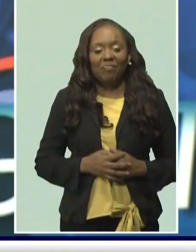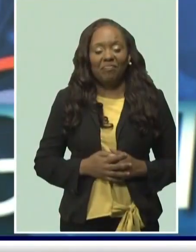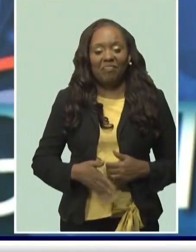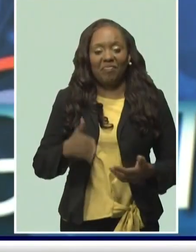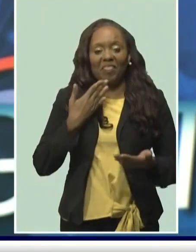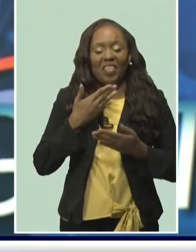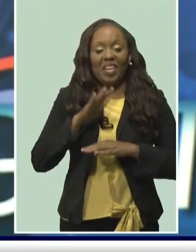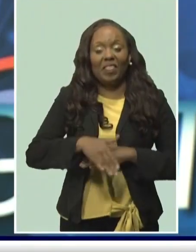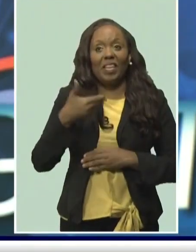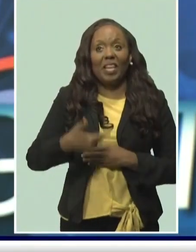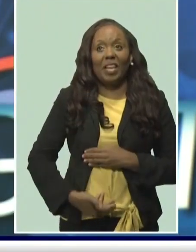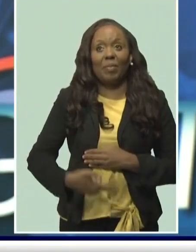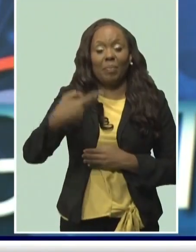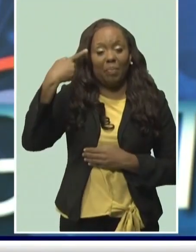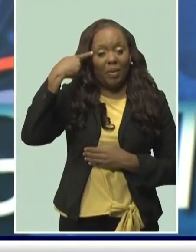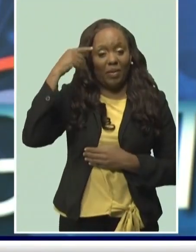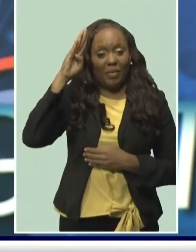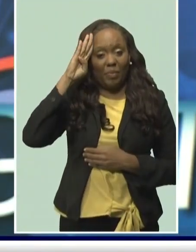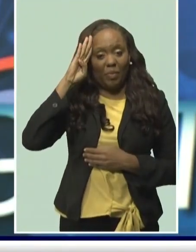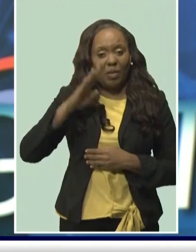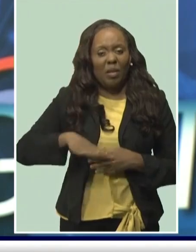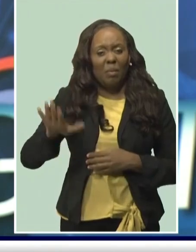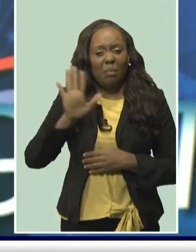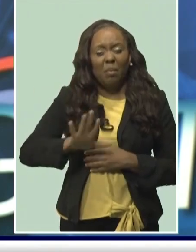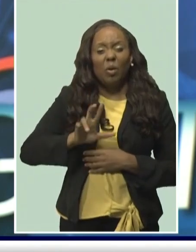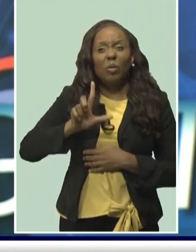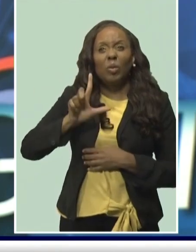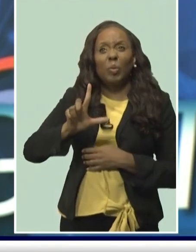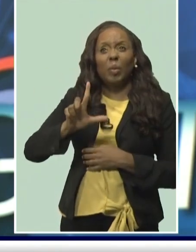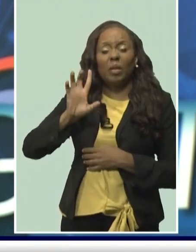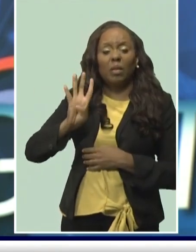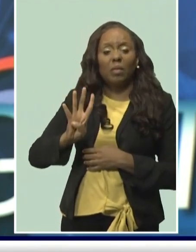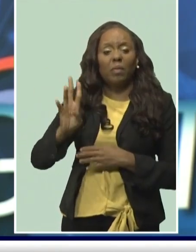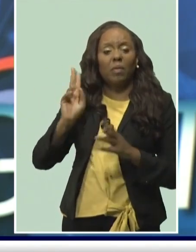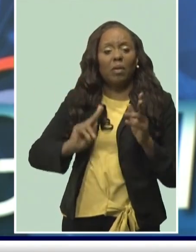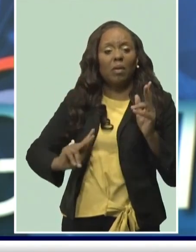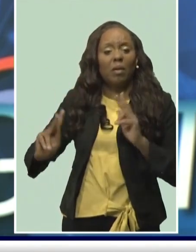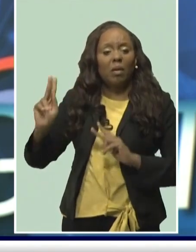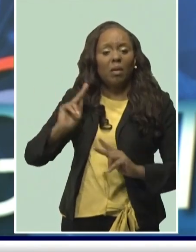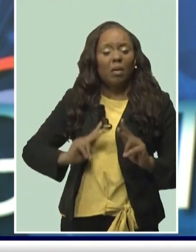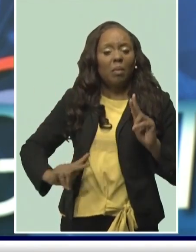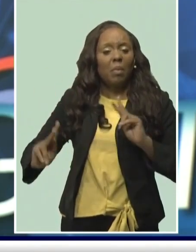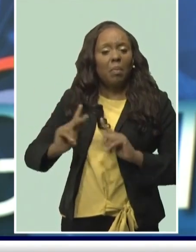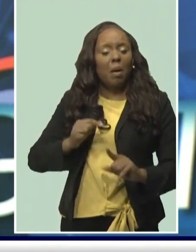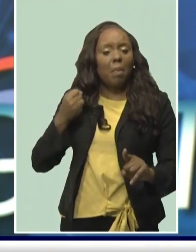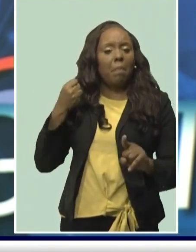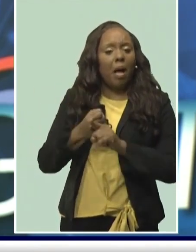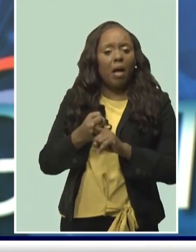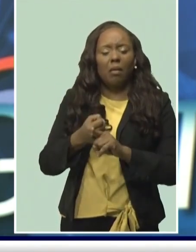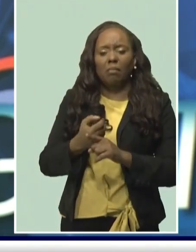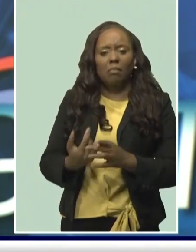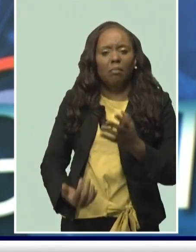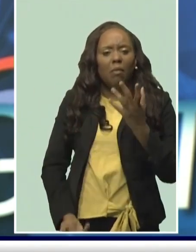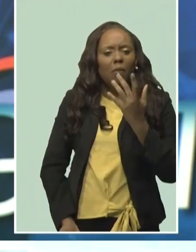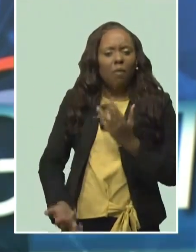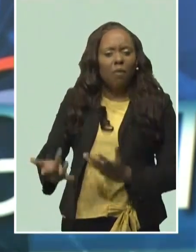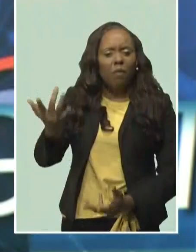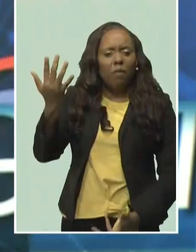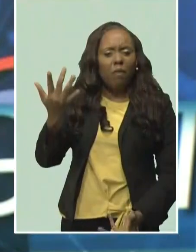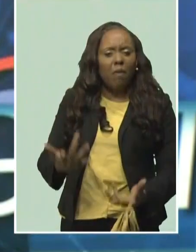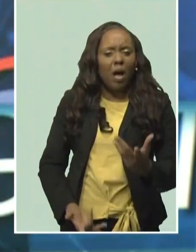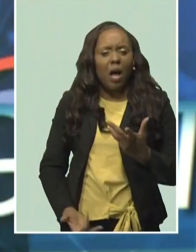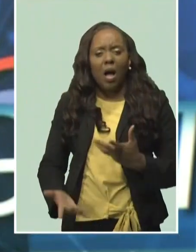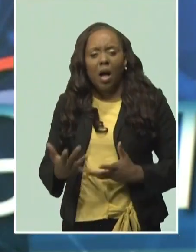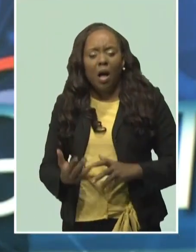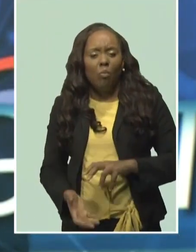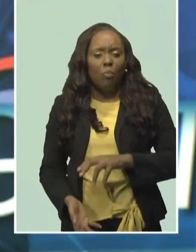Good evening, I'm Pearson Bowen. Close to 24 people have been affected by a fire that destroyed or damaged 8 homes